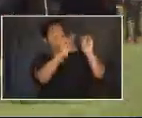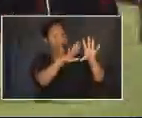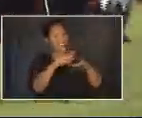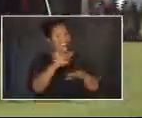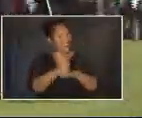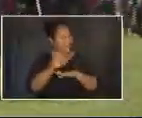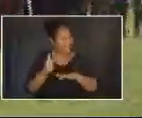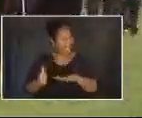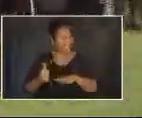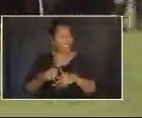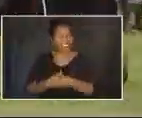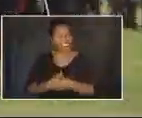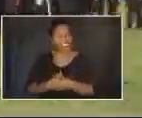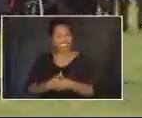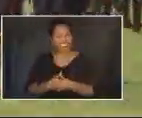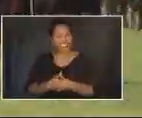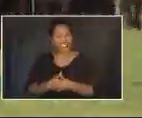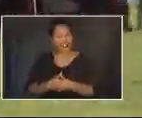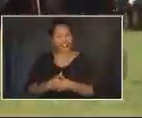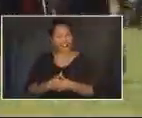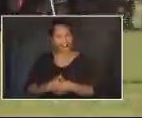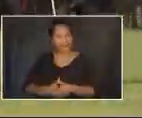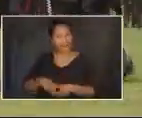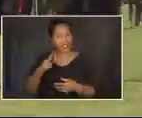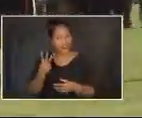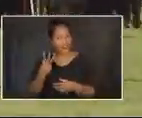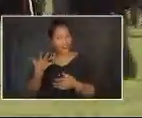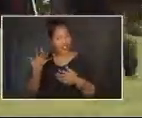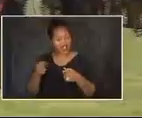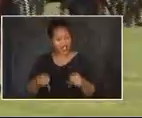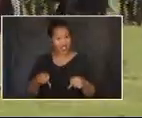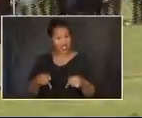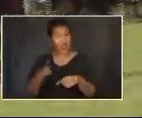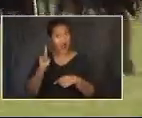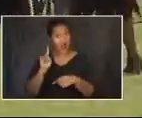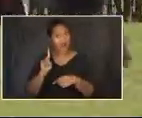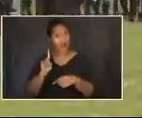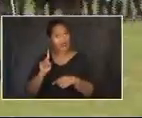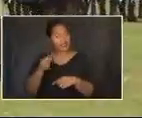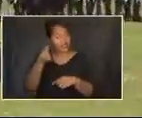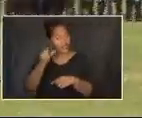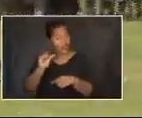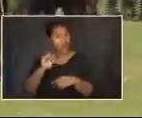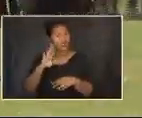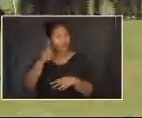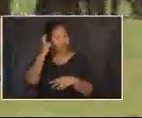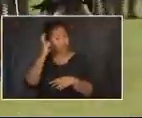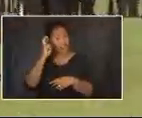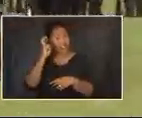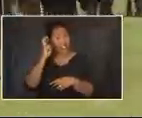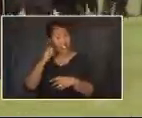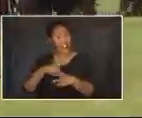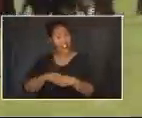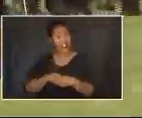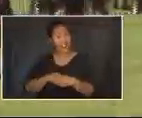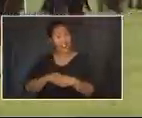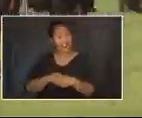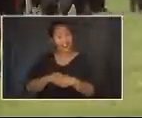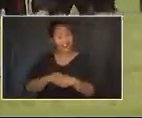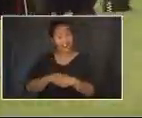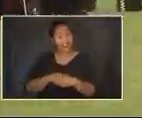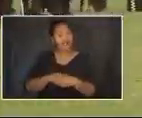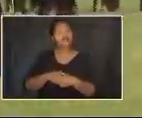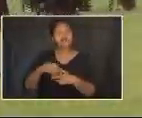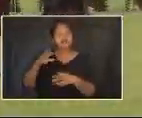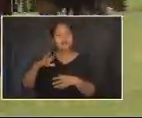government. 3 that are positioned here, ones you needed and used for training, for pre-deployment training